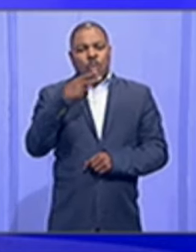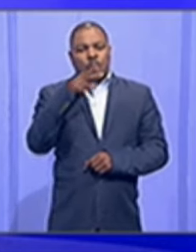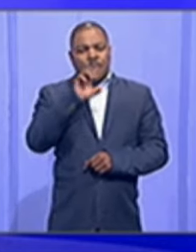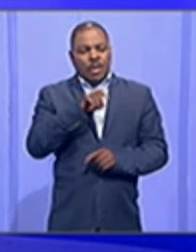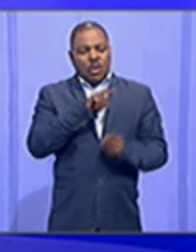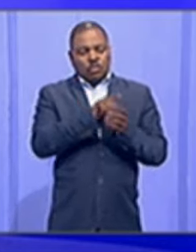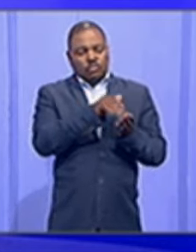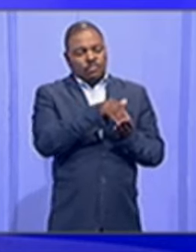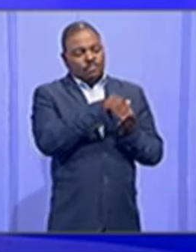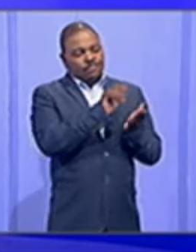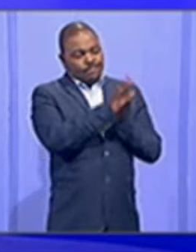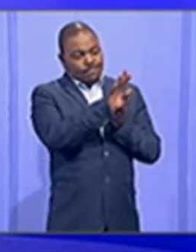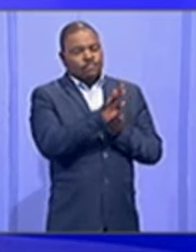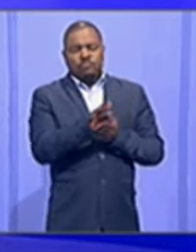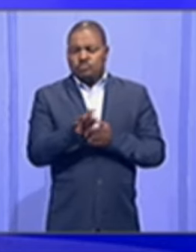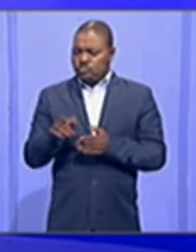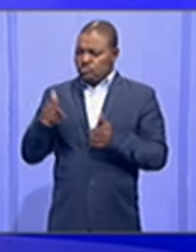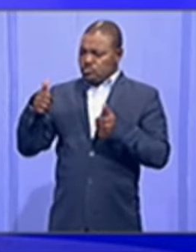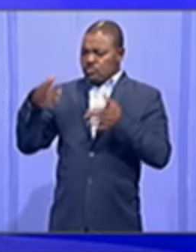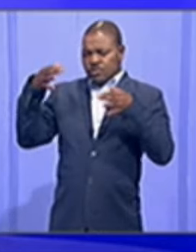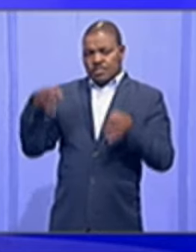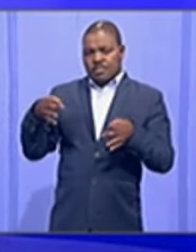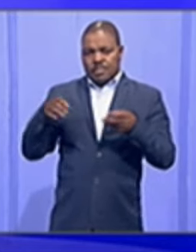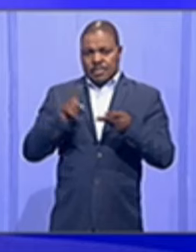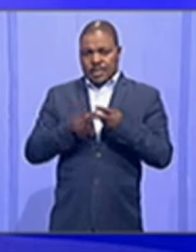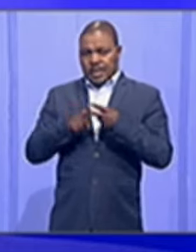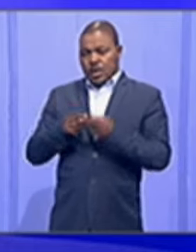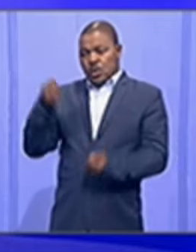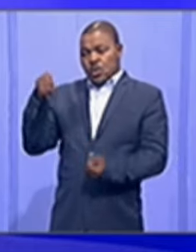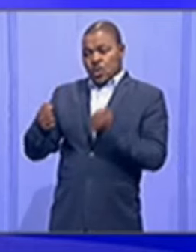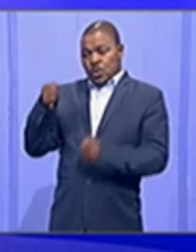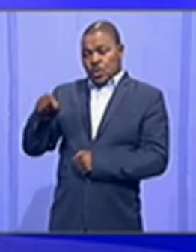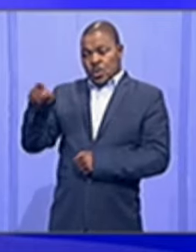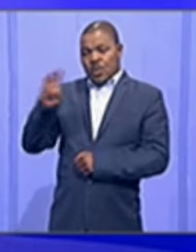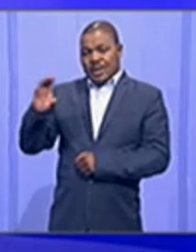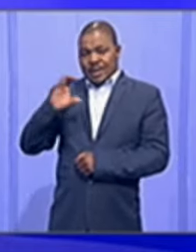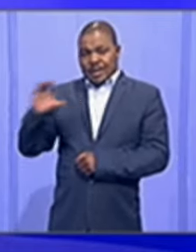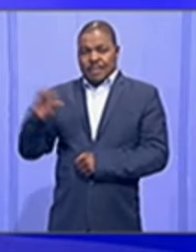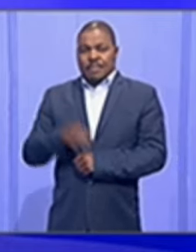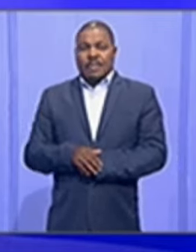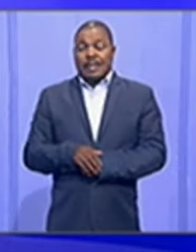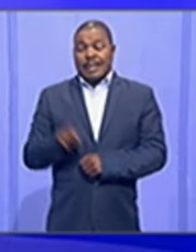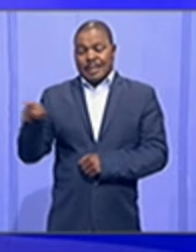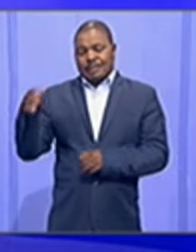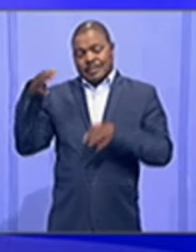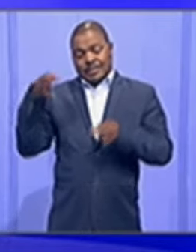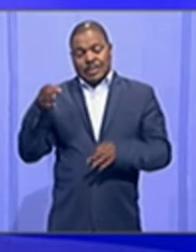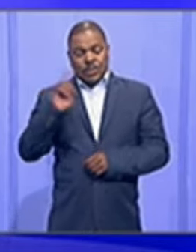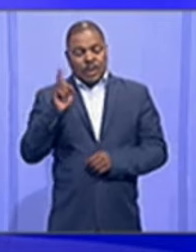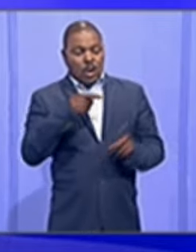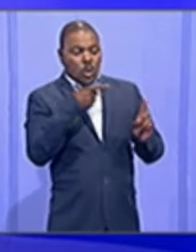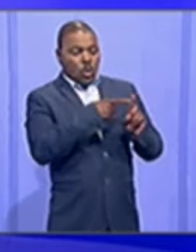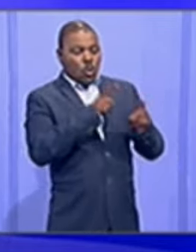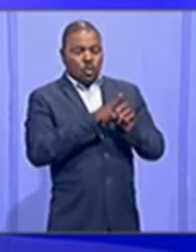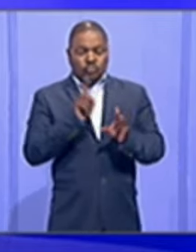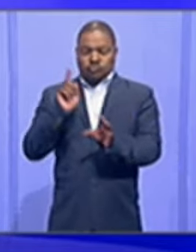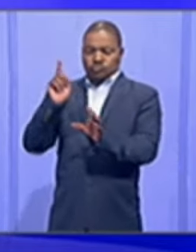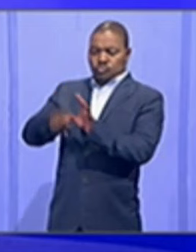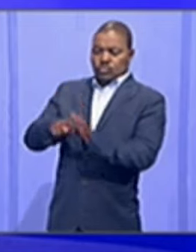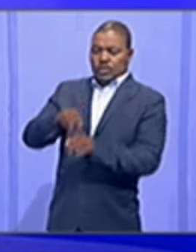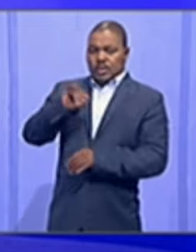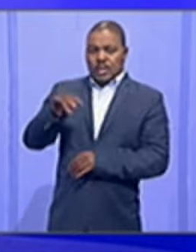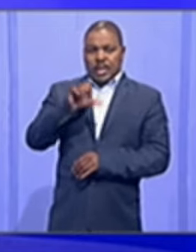ke sepheto se se botse gomme ke kahlolo ya kgorotsheko kgolo ya Western Cape yeo e ile tsa go Hlope go kgatha tema tshepedišong